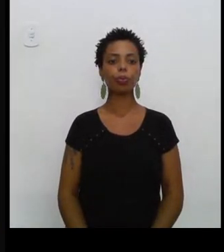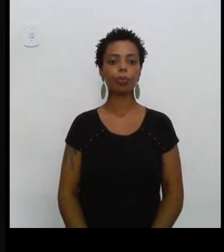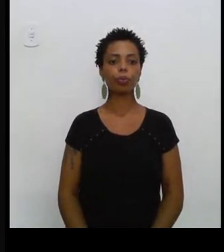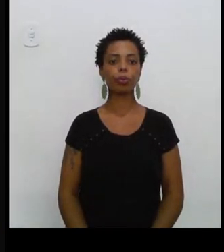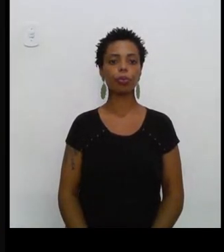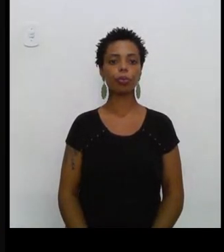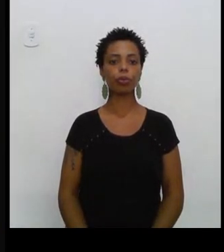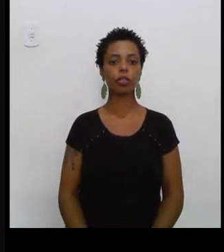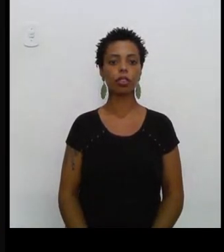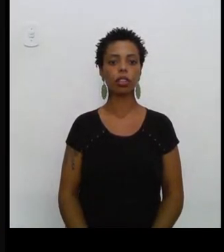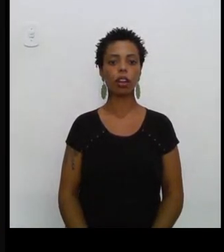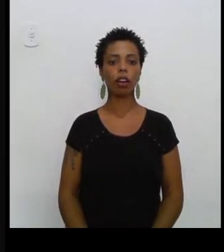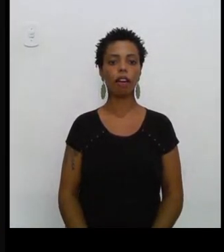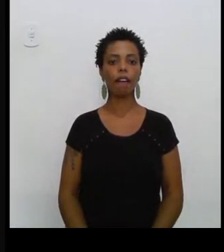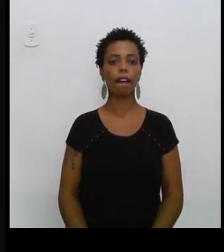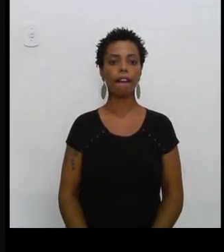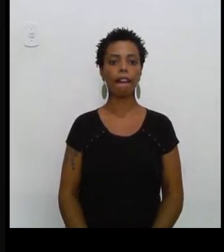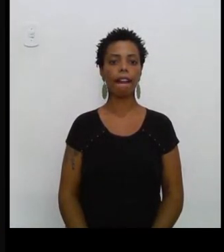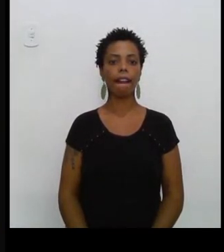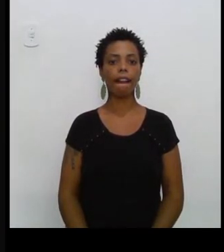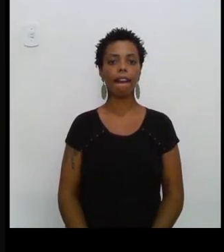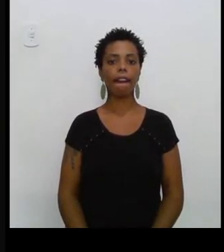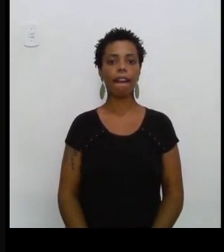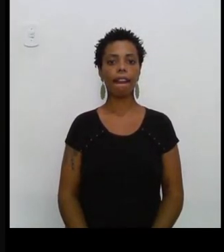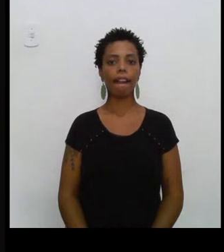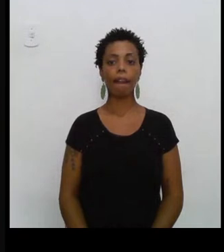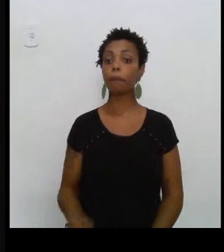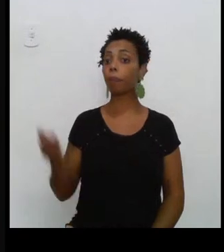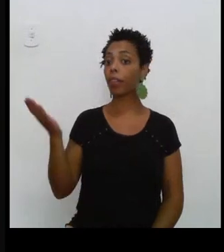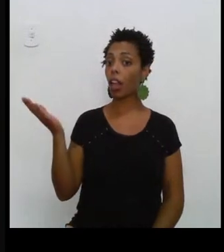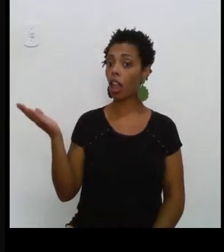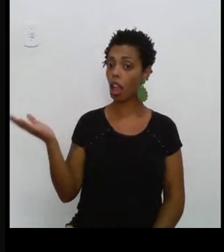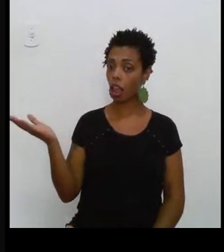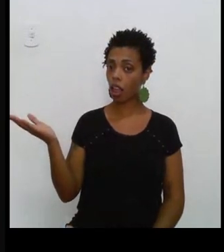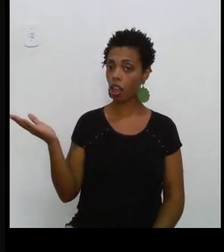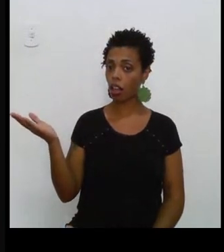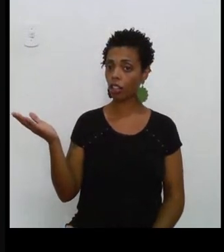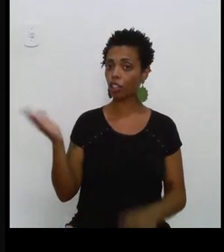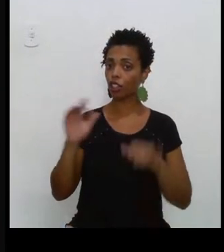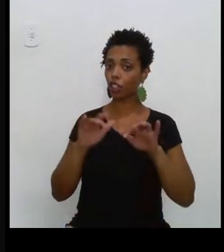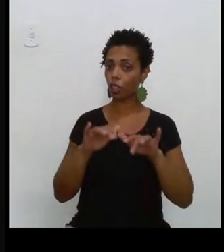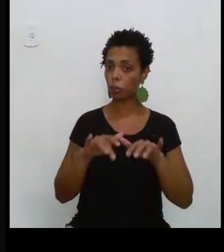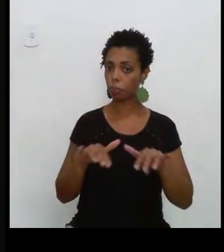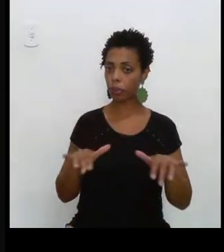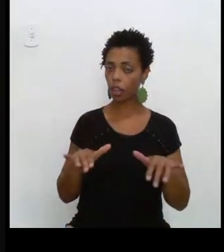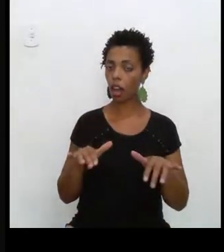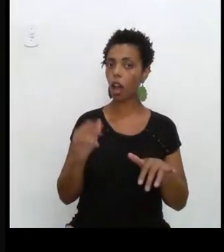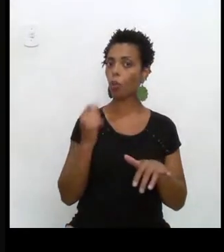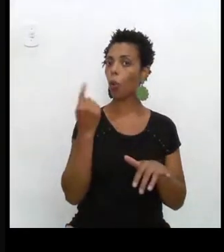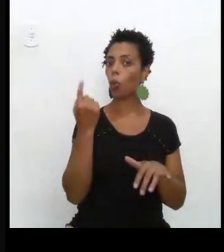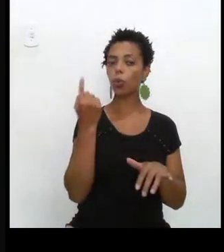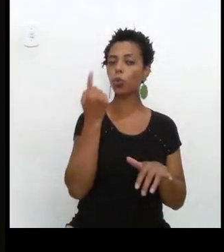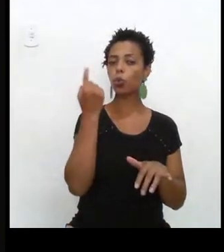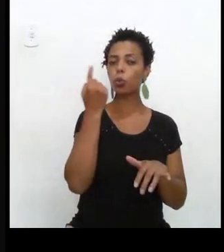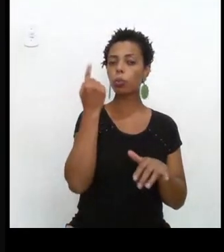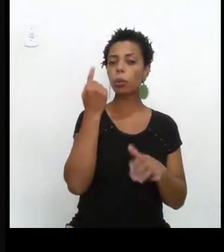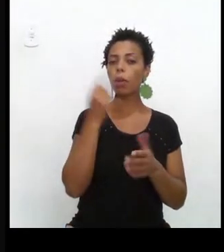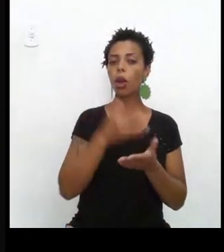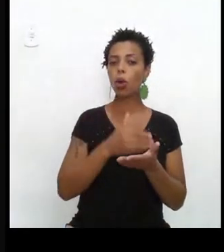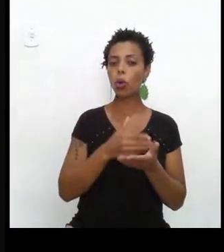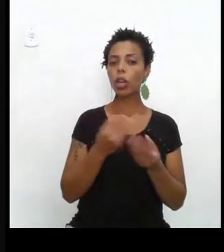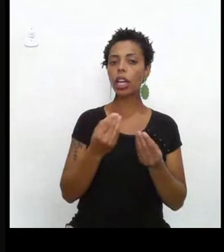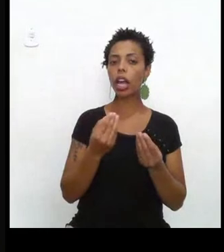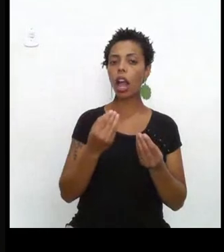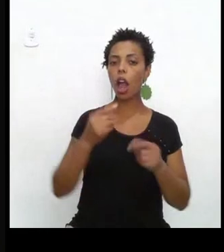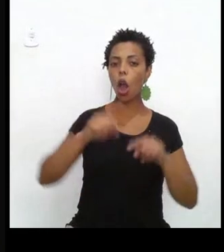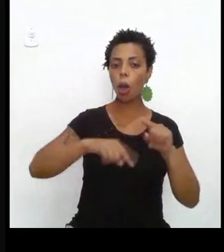O piá não o Joana the first Object Library is the house After declining from ever Since the